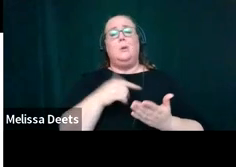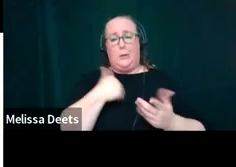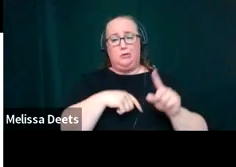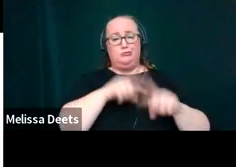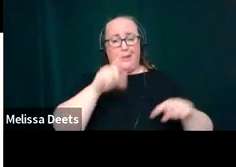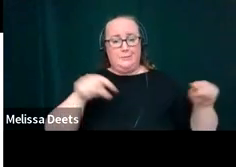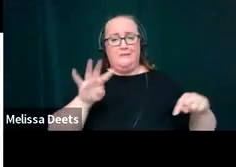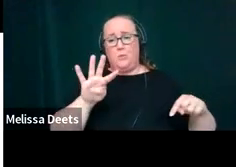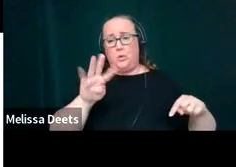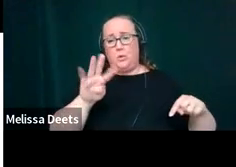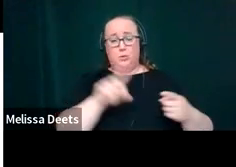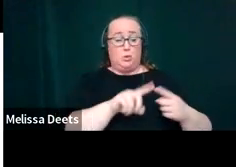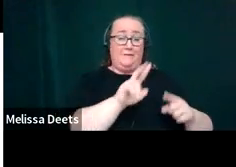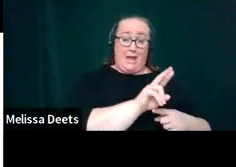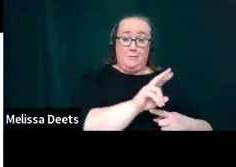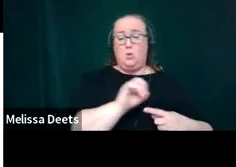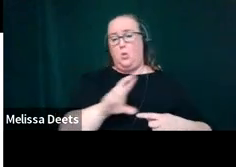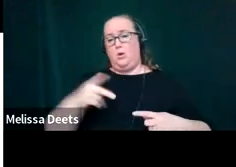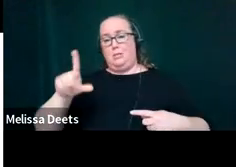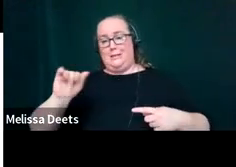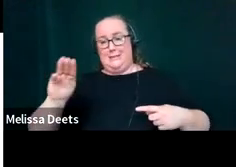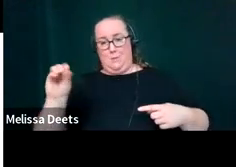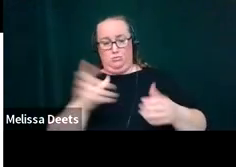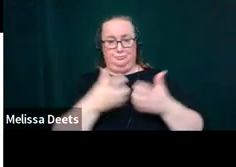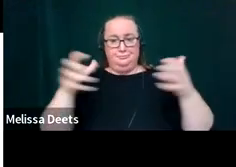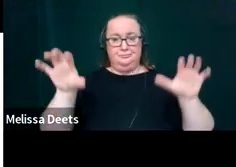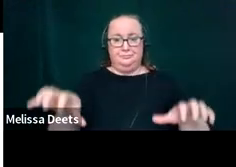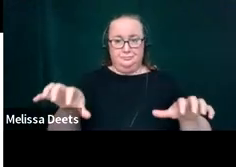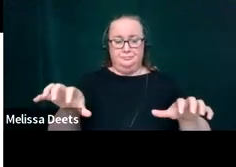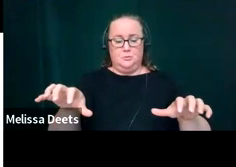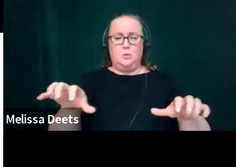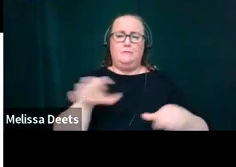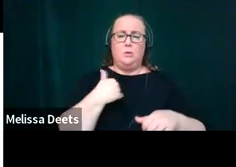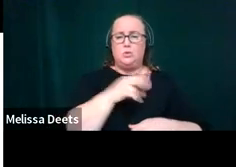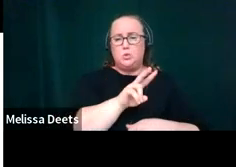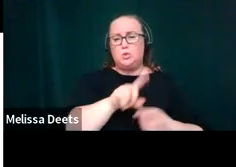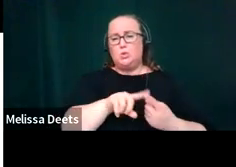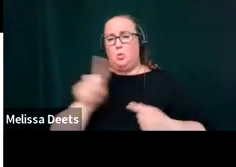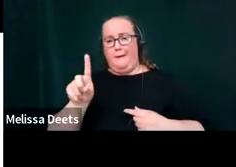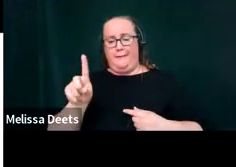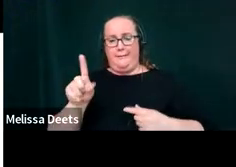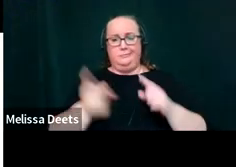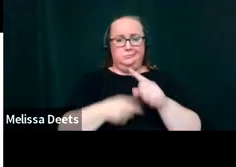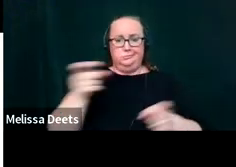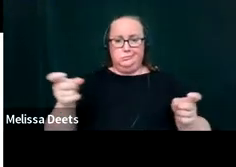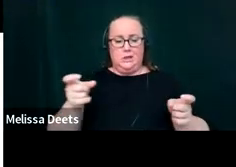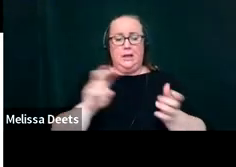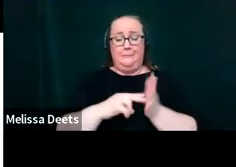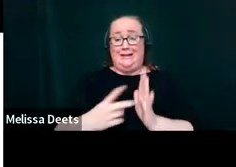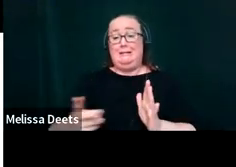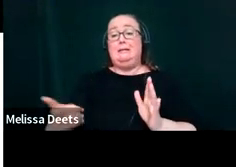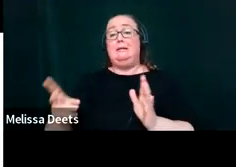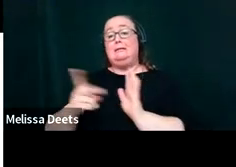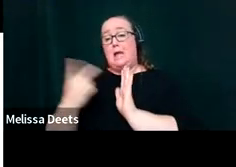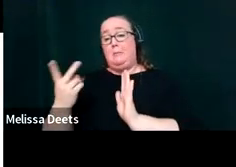to the vitamin group or to the placebo group. Ultimately, there was a 2-to-1 allocation with double the number of people in the vitamin group as compared to the